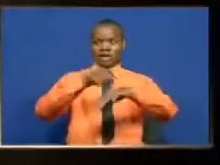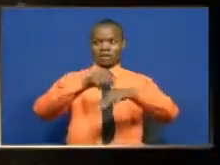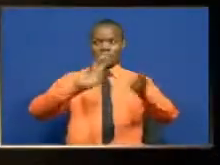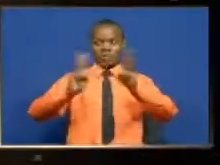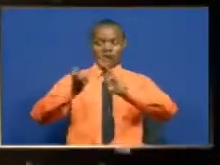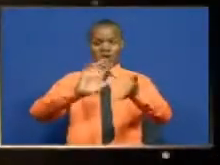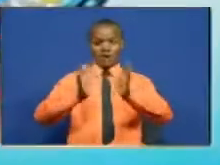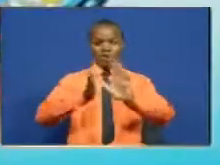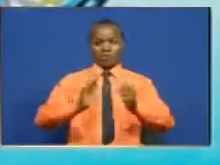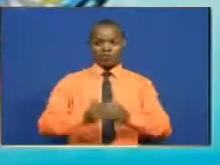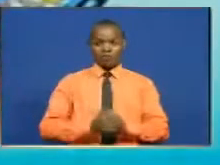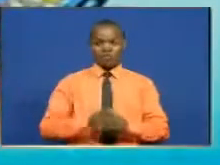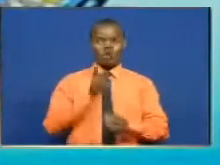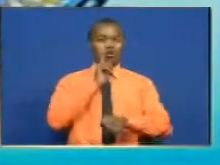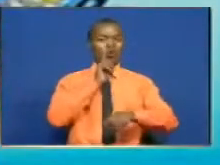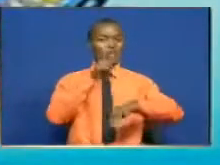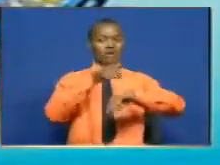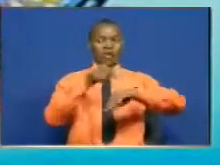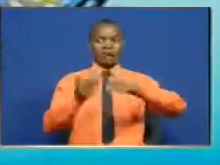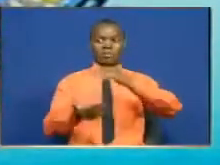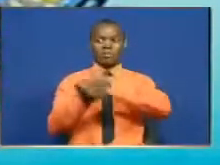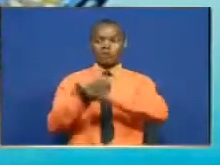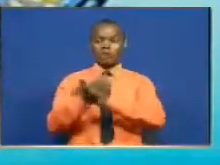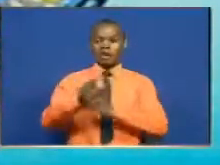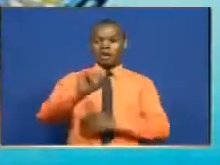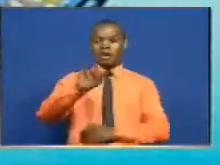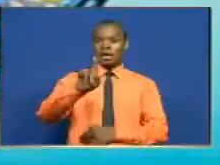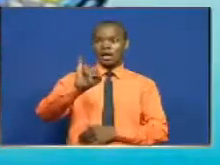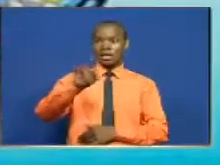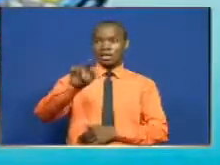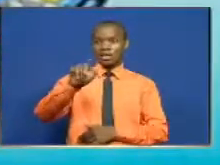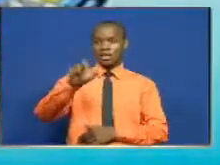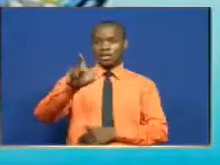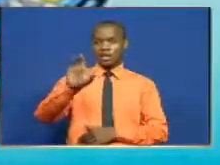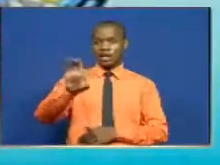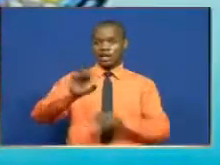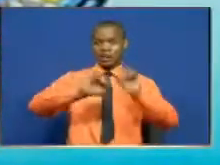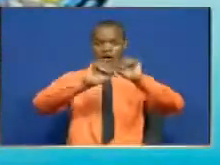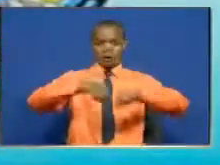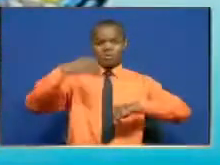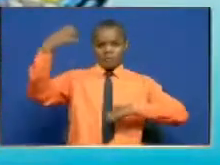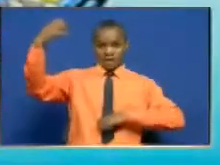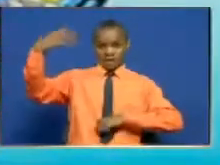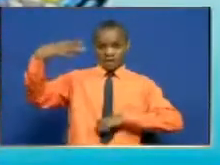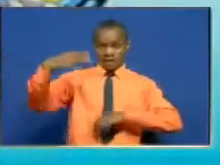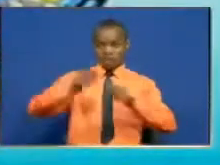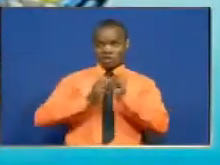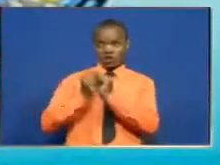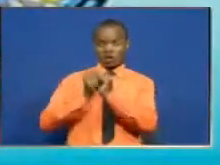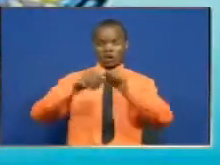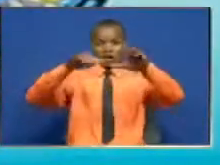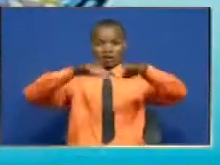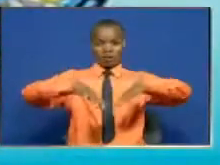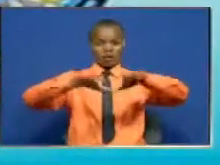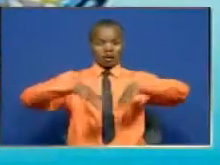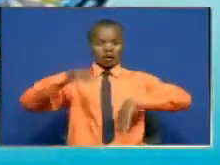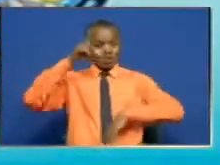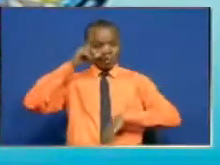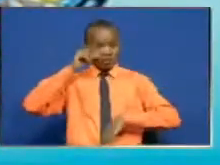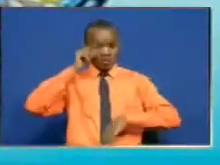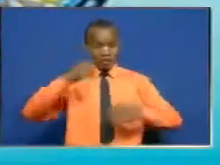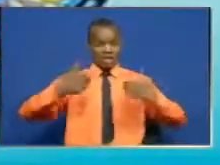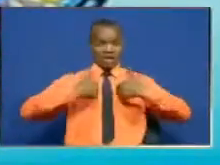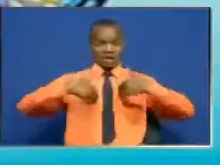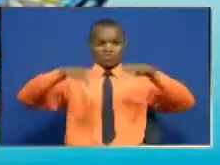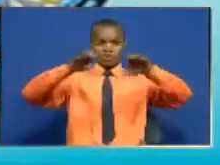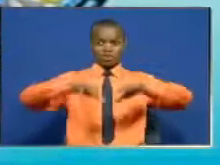Tomorrow morning, Kitale, Kisii and Eldoret wake up to sunny intervals accompanied by rain. Mombasa will be having showers accompanied by